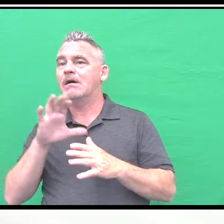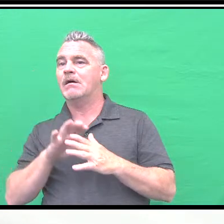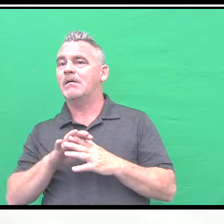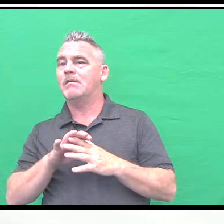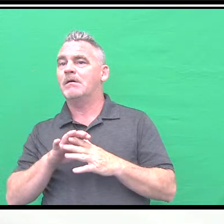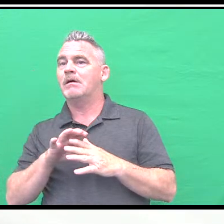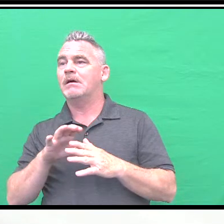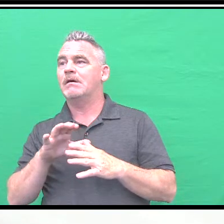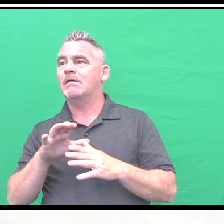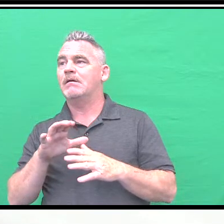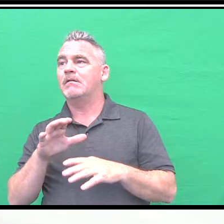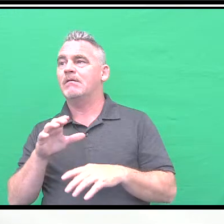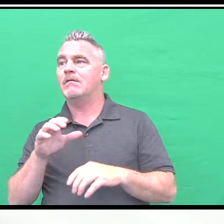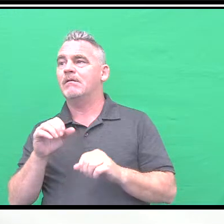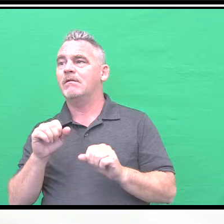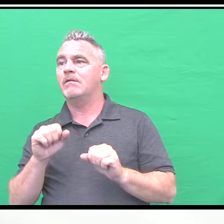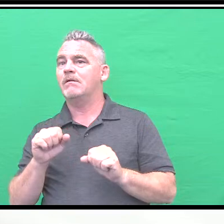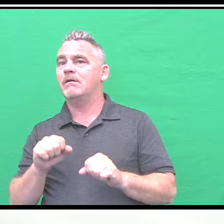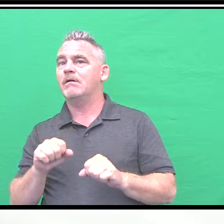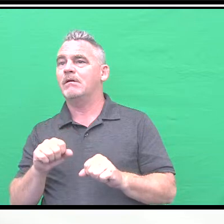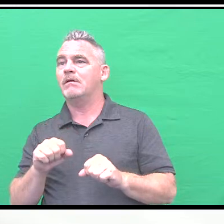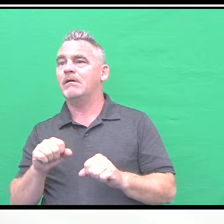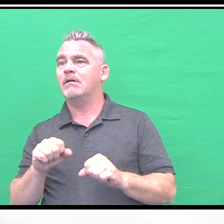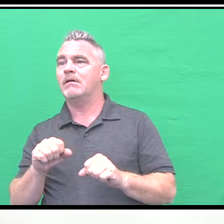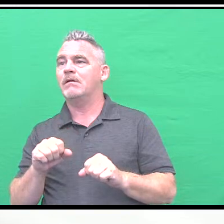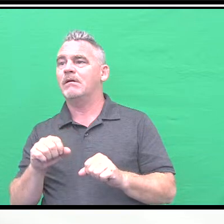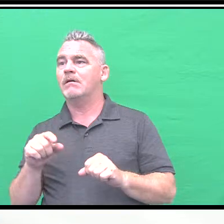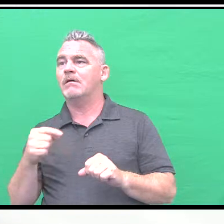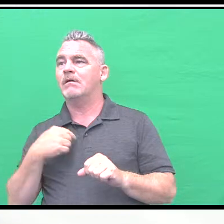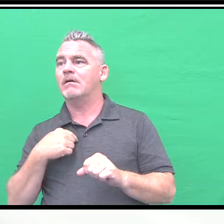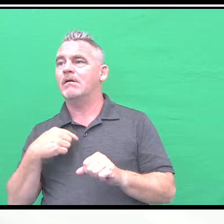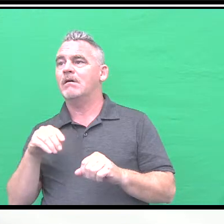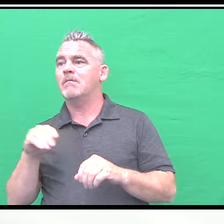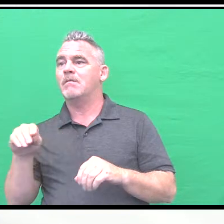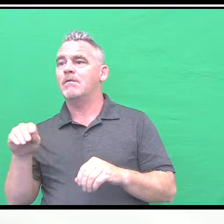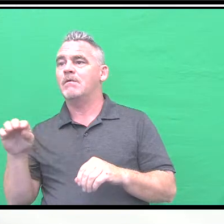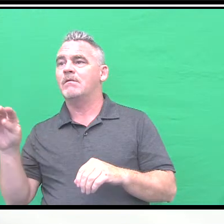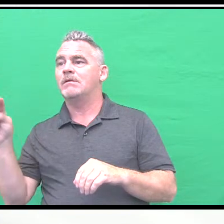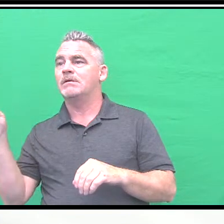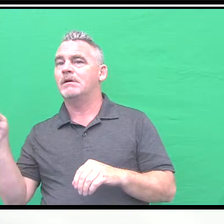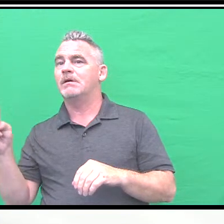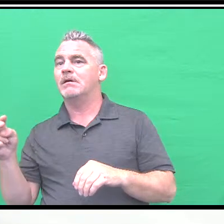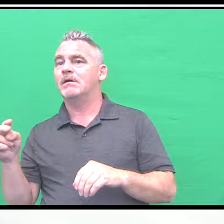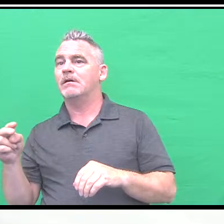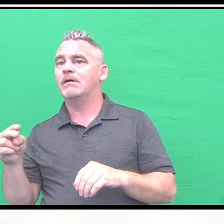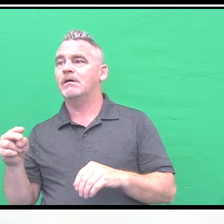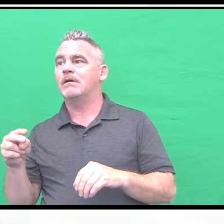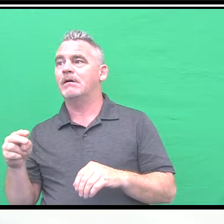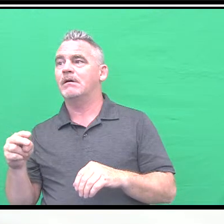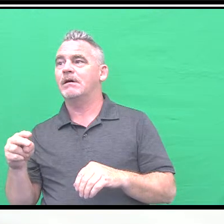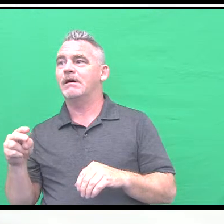don't believe you can. Then I move for approval. I'm second. You want to third it, Kiana?